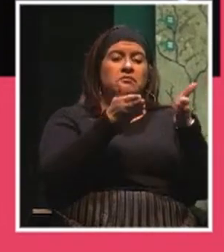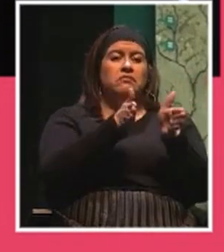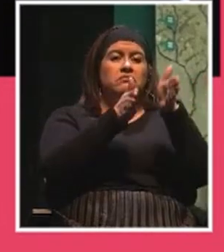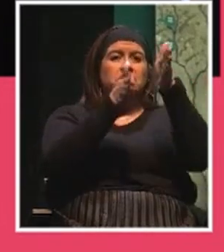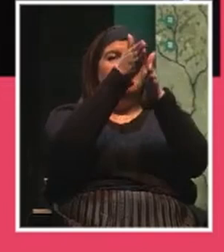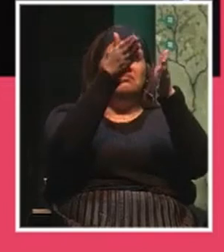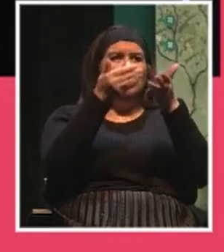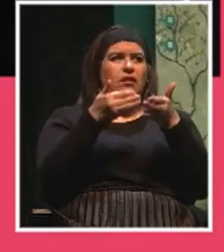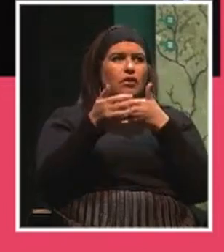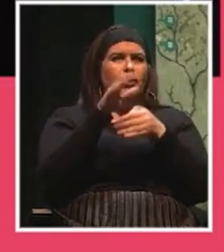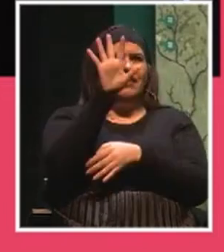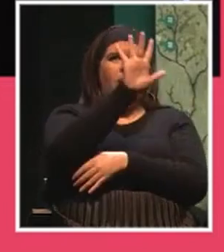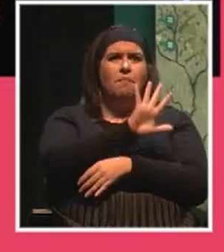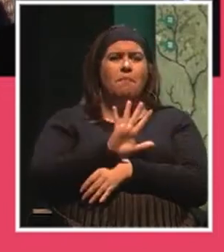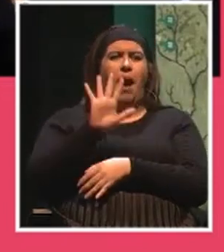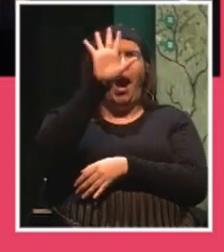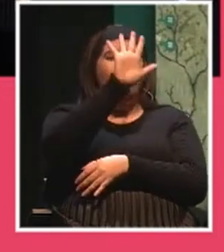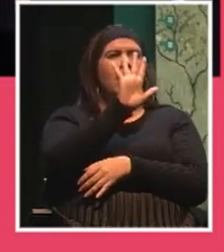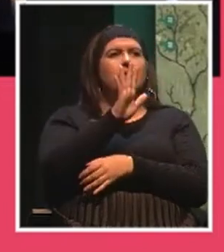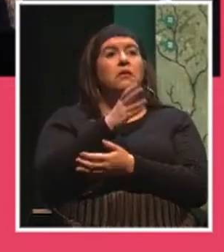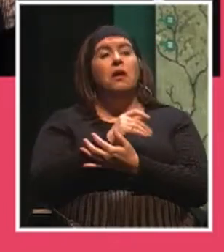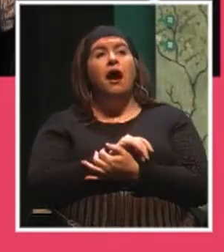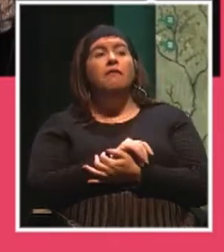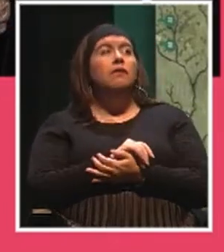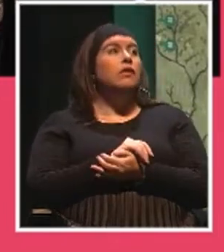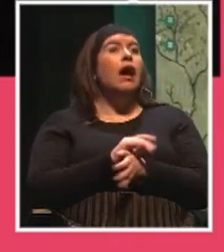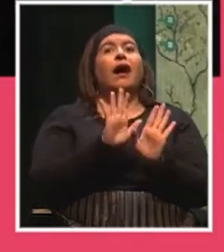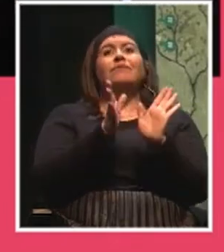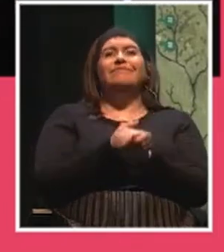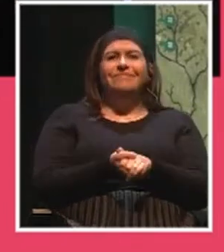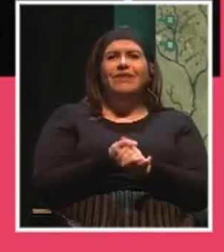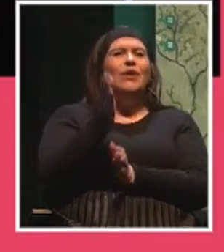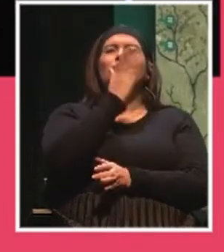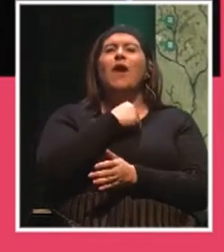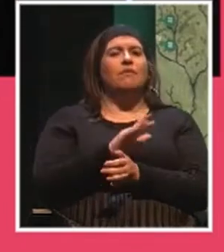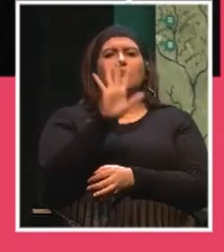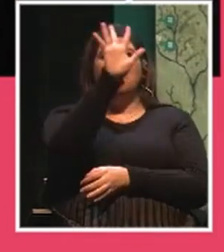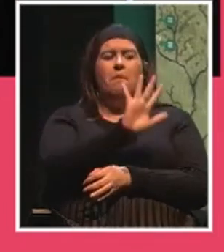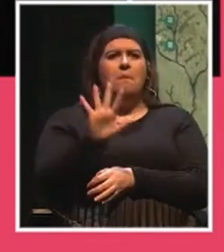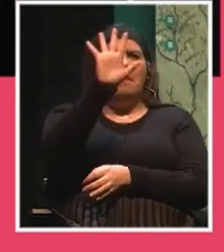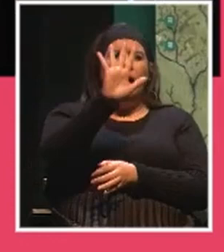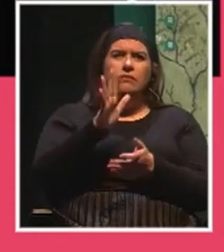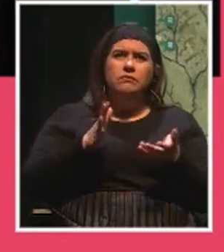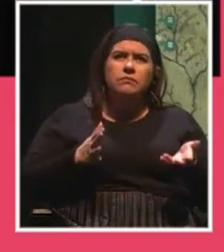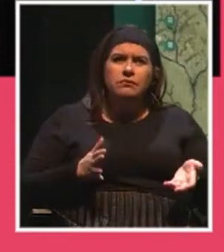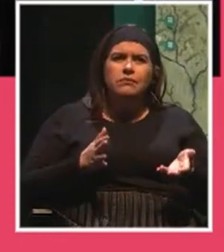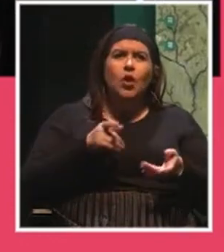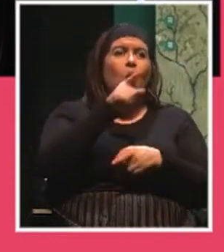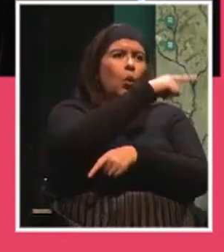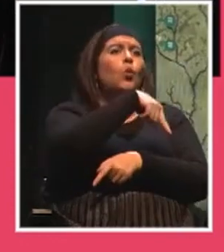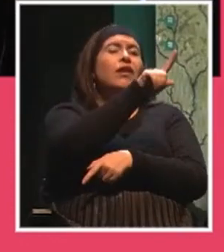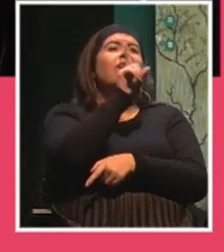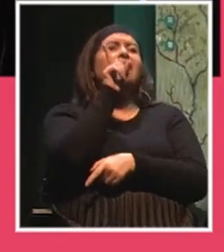the map? And he goes, oh, there is no map. I said, I was told you guys had a map. And they